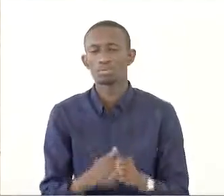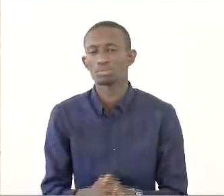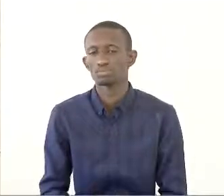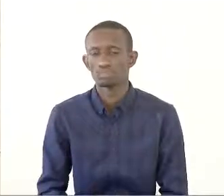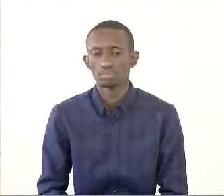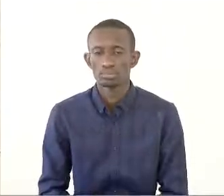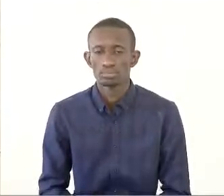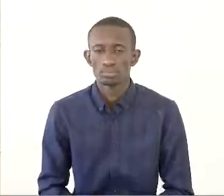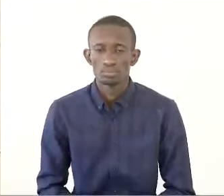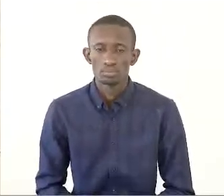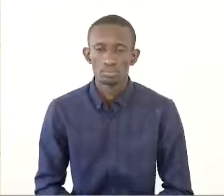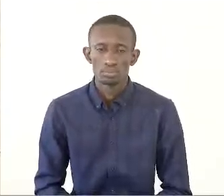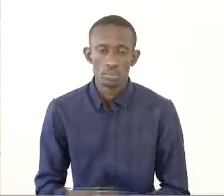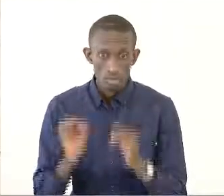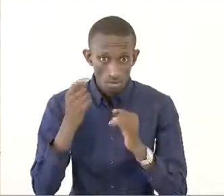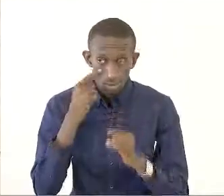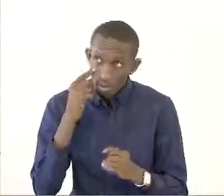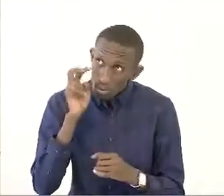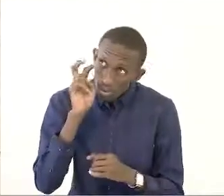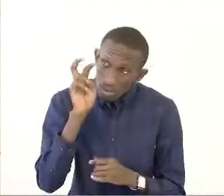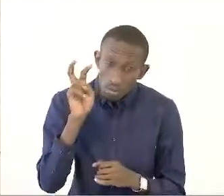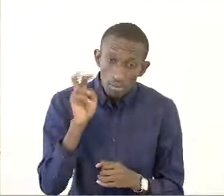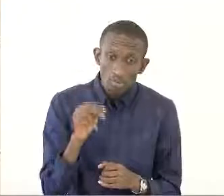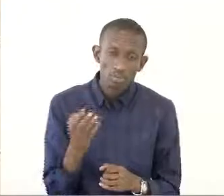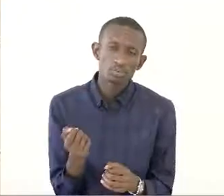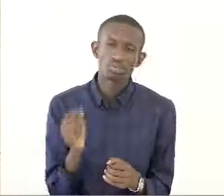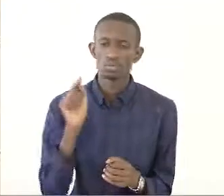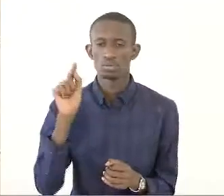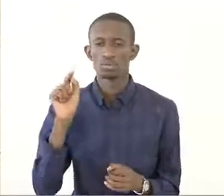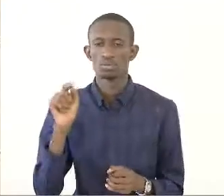Now, when you look at this, we have the points. We have points